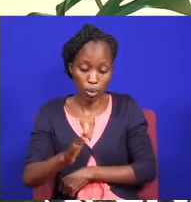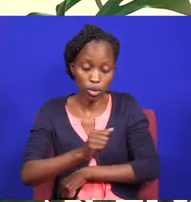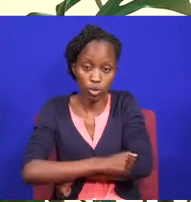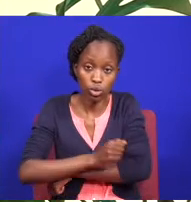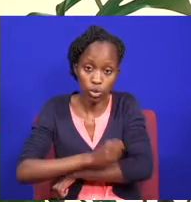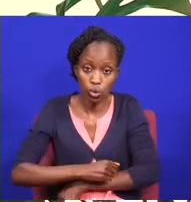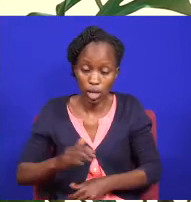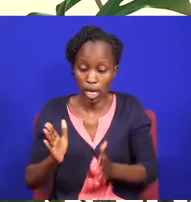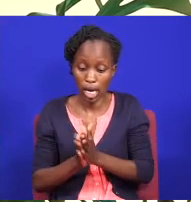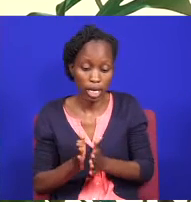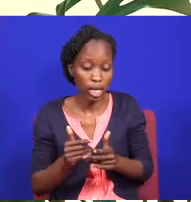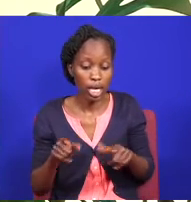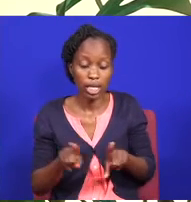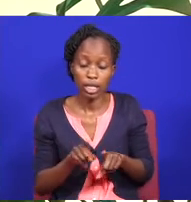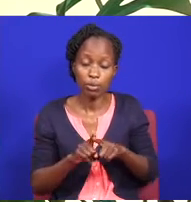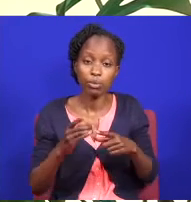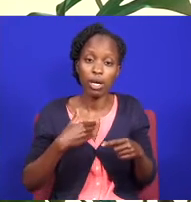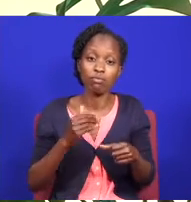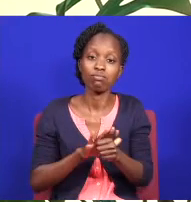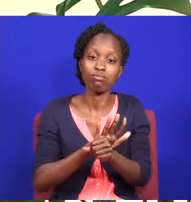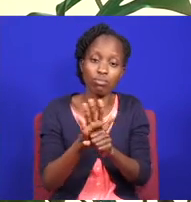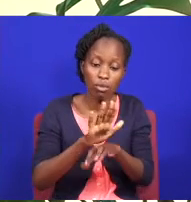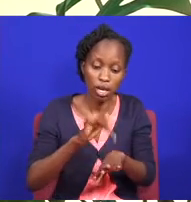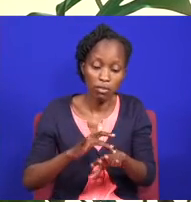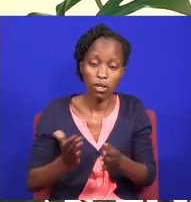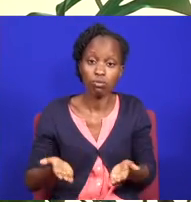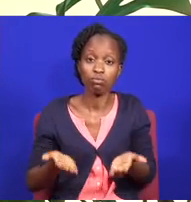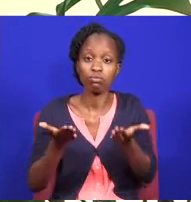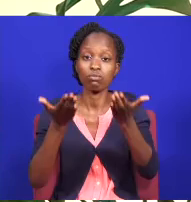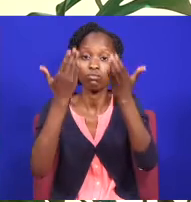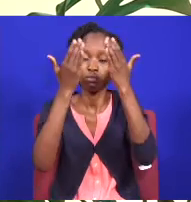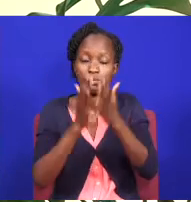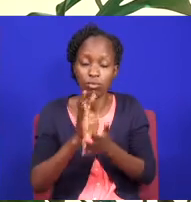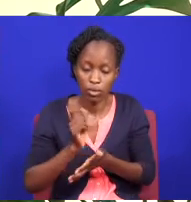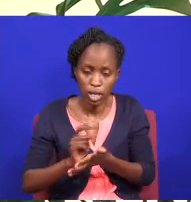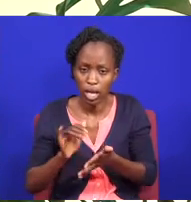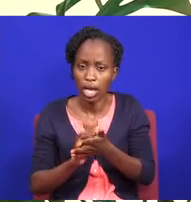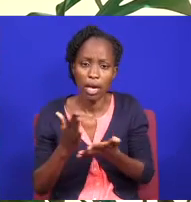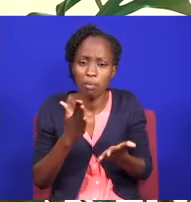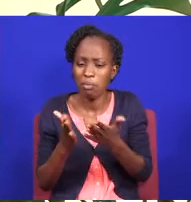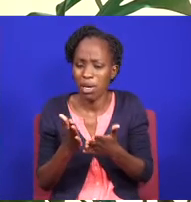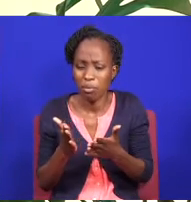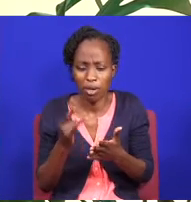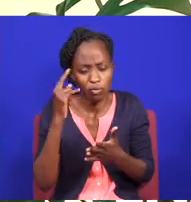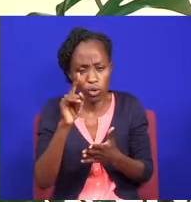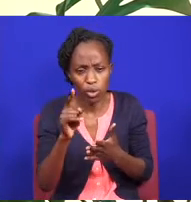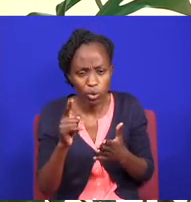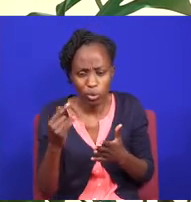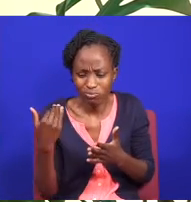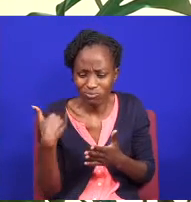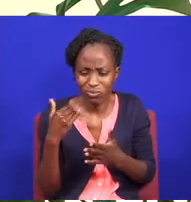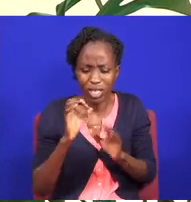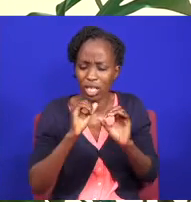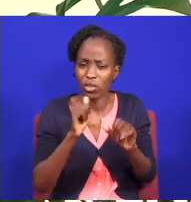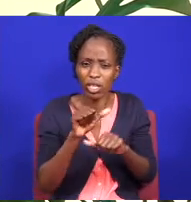the coronavirus and the infections are going. Write it down. Maybe it is not about the disease. Maybe there's something else